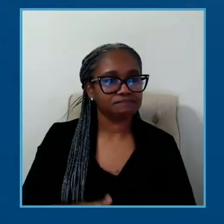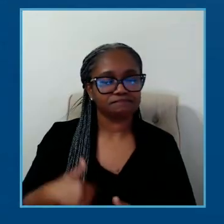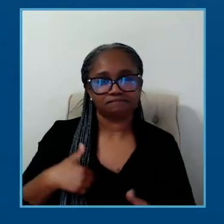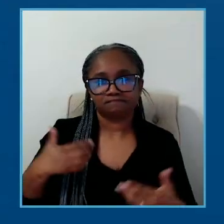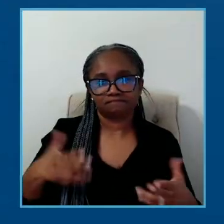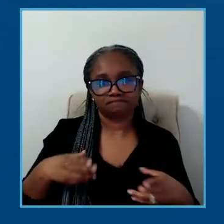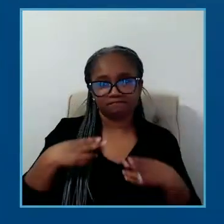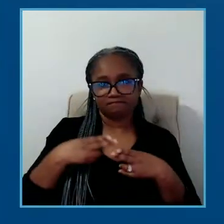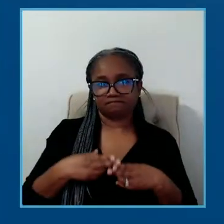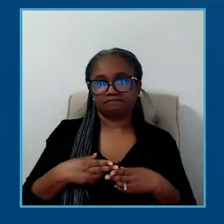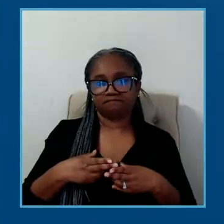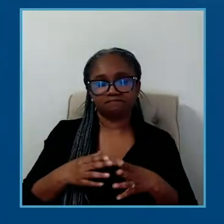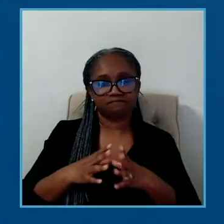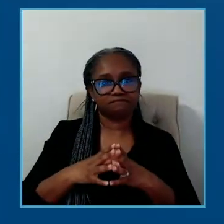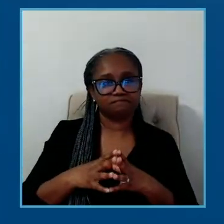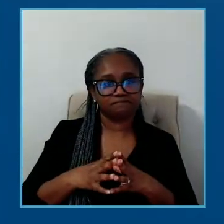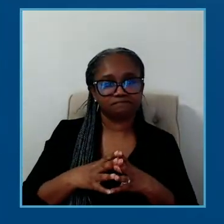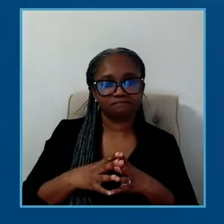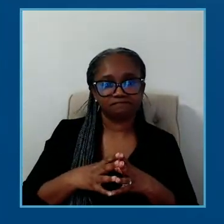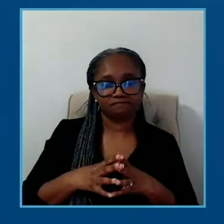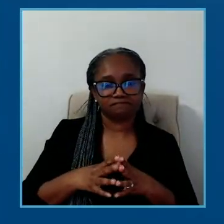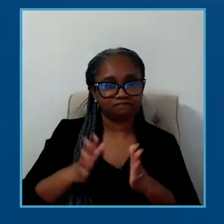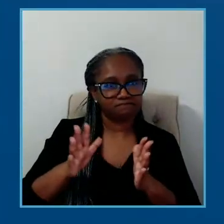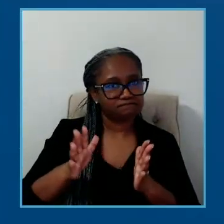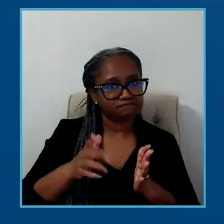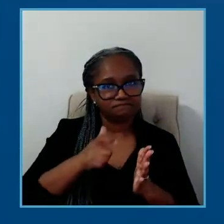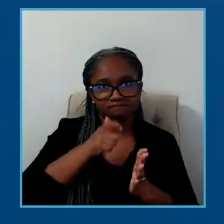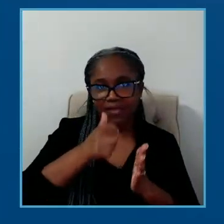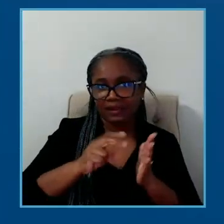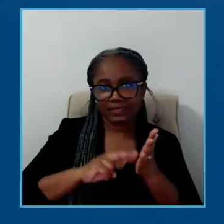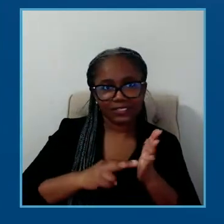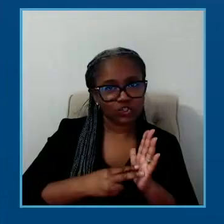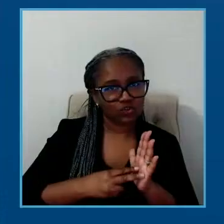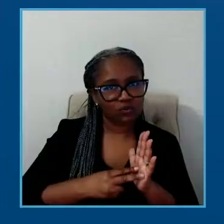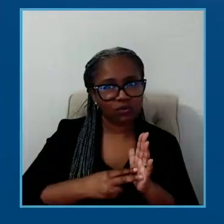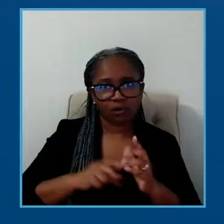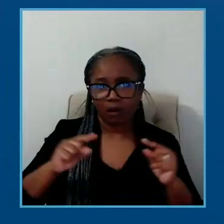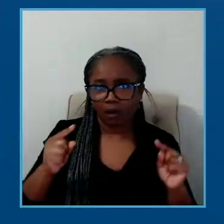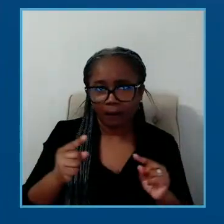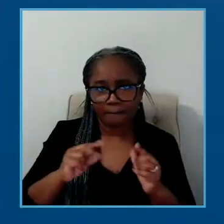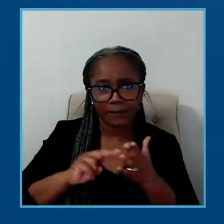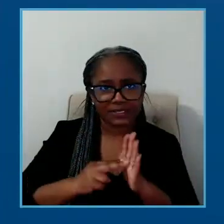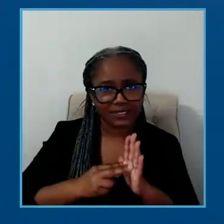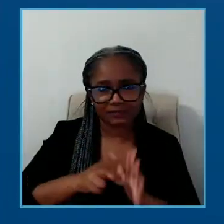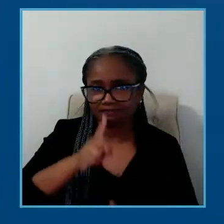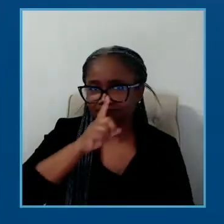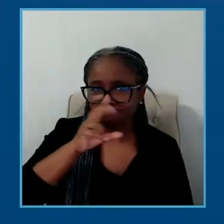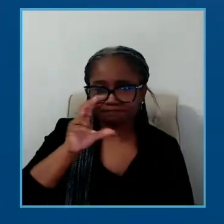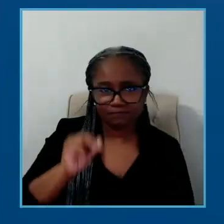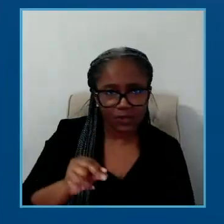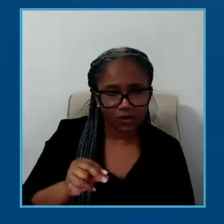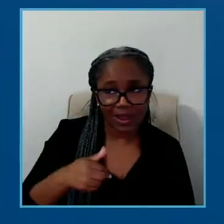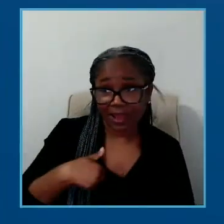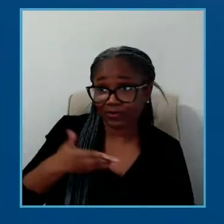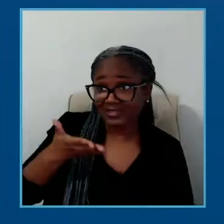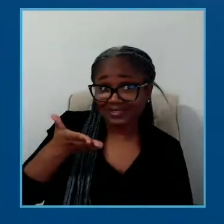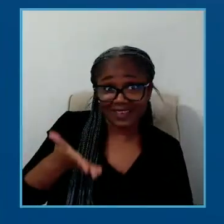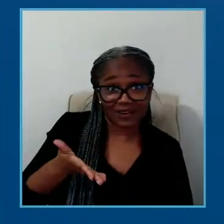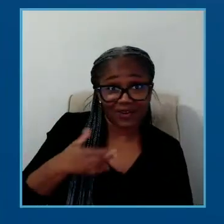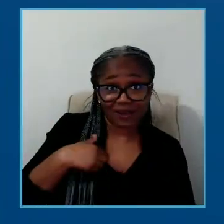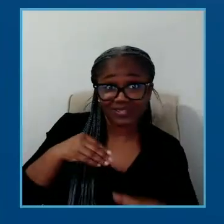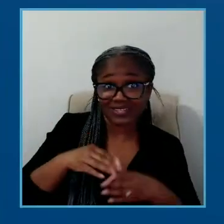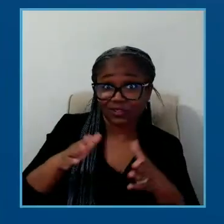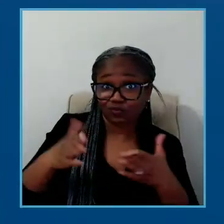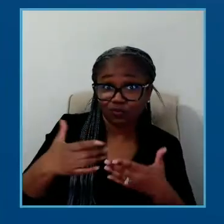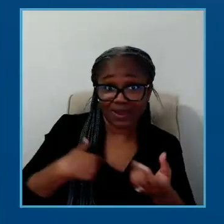unintentionally, most certainly, and I was a party to this. I was in the room. I voted. I supported what was happening at that moment. I